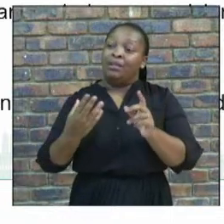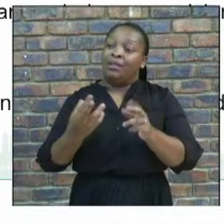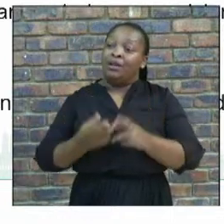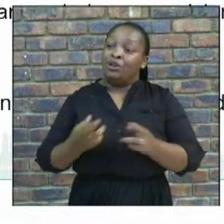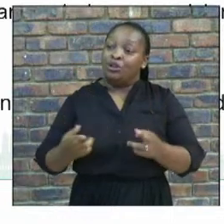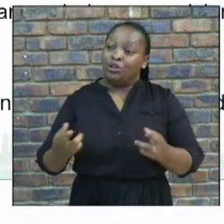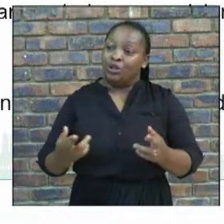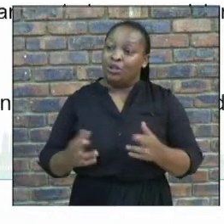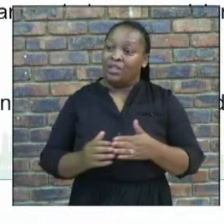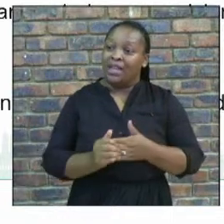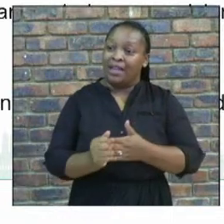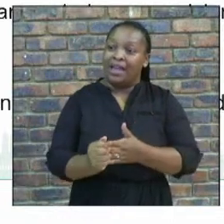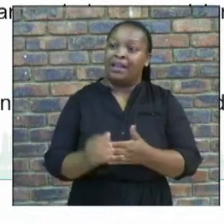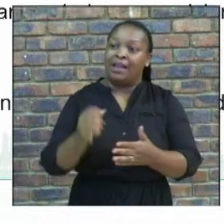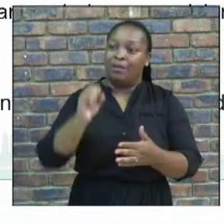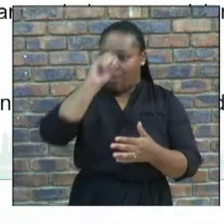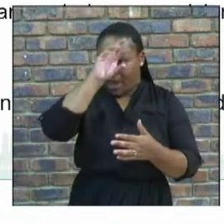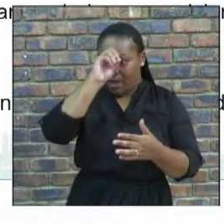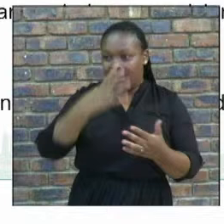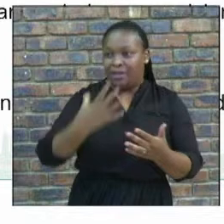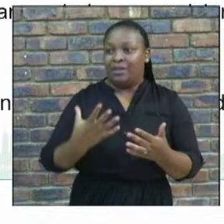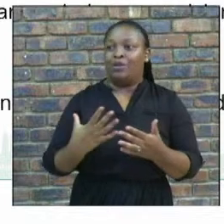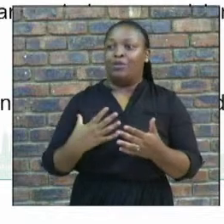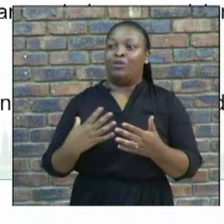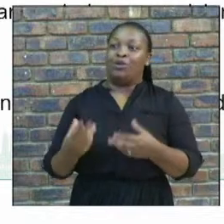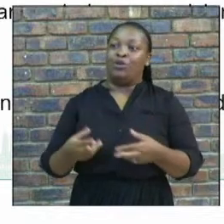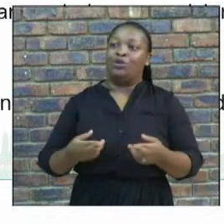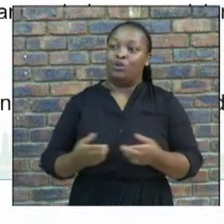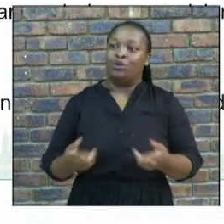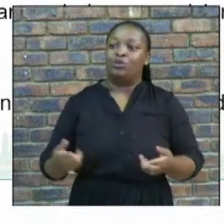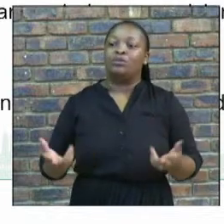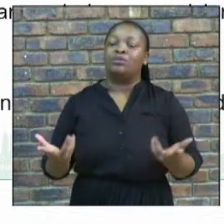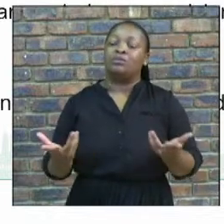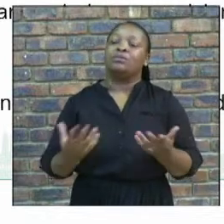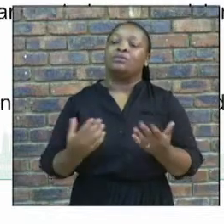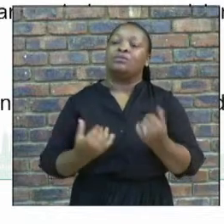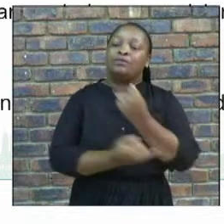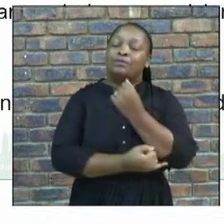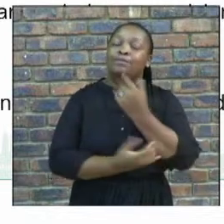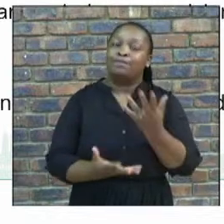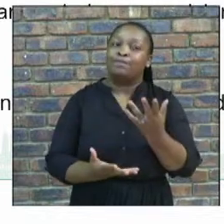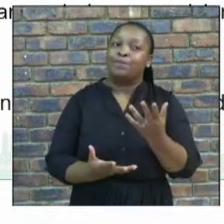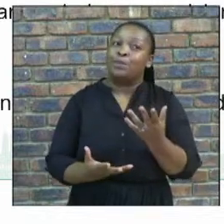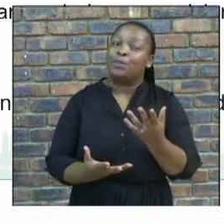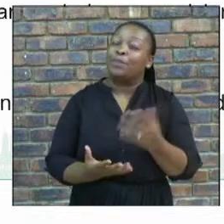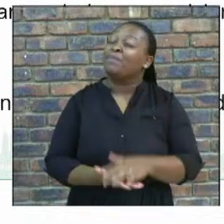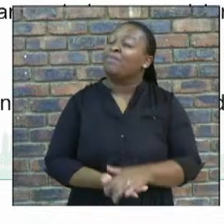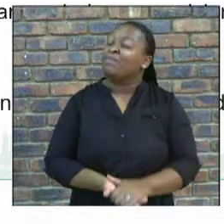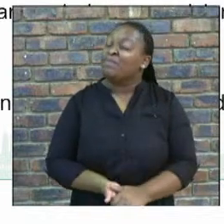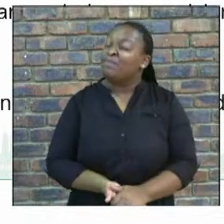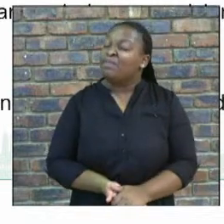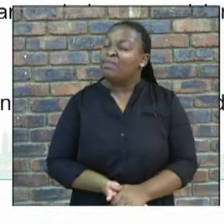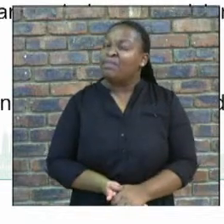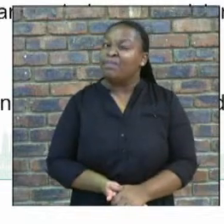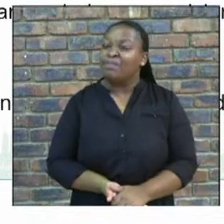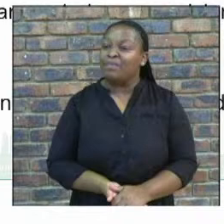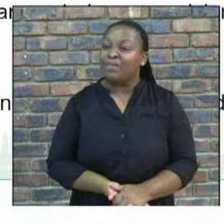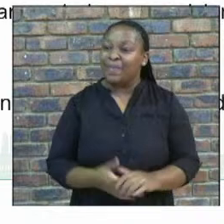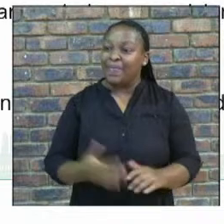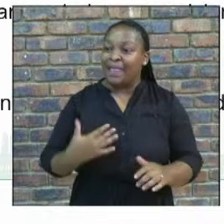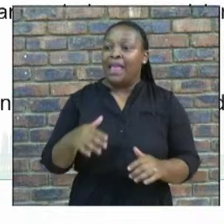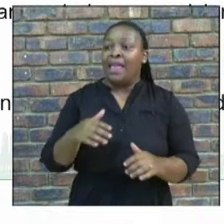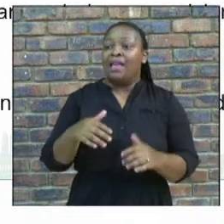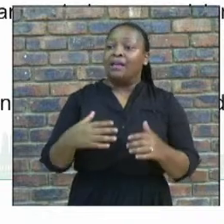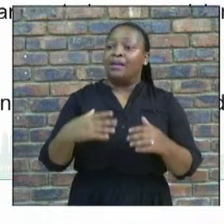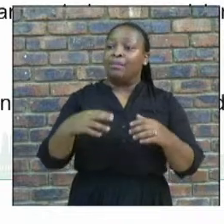petroleum resources in the country. And the MPRDA, as it stands now, it